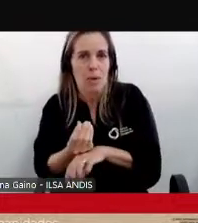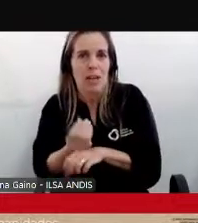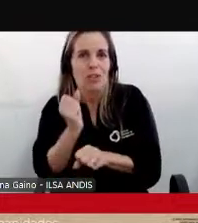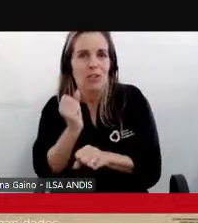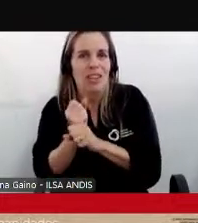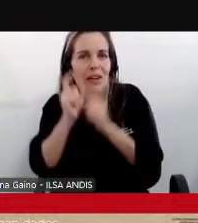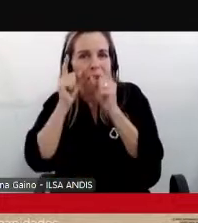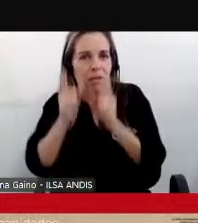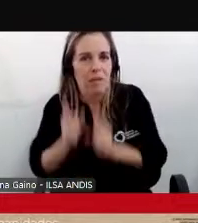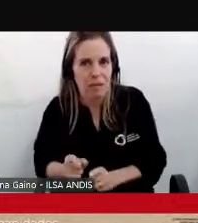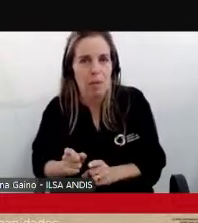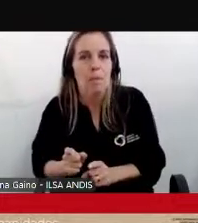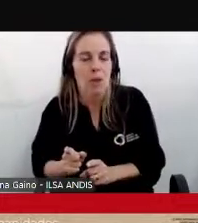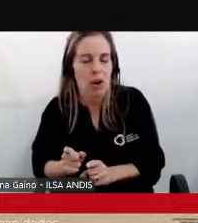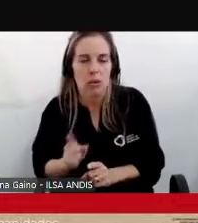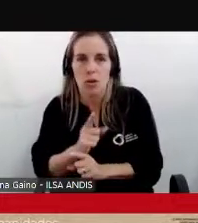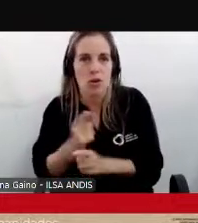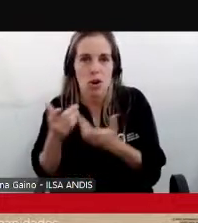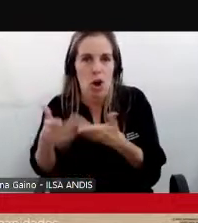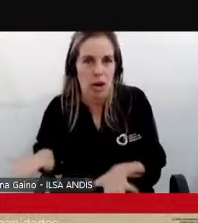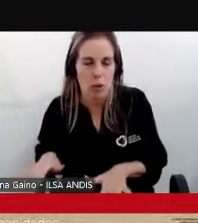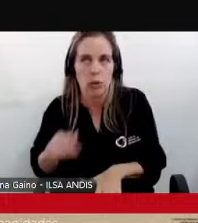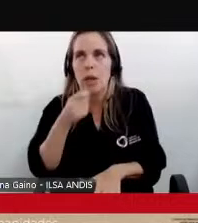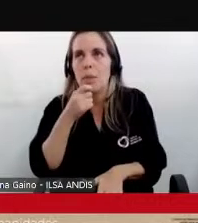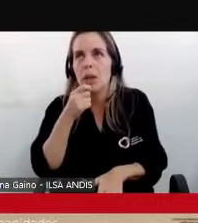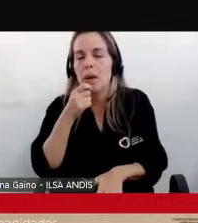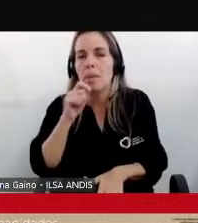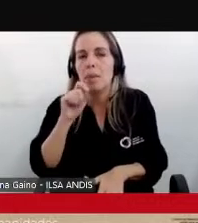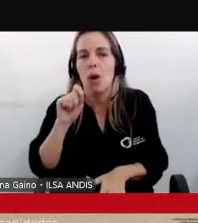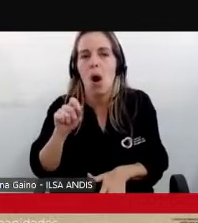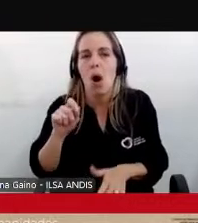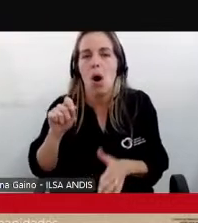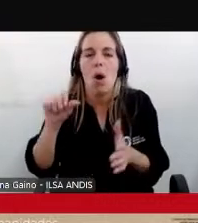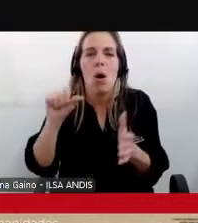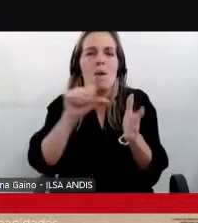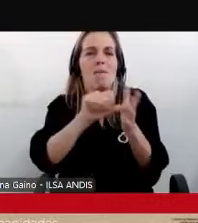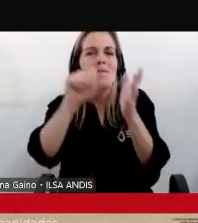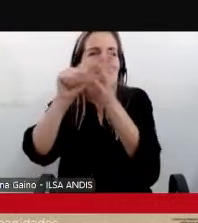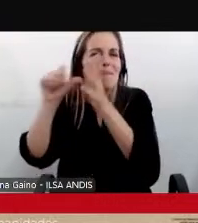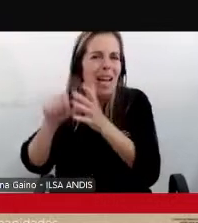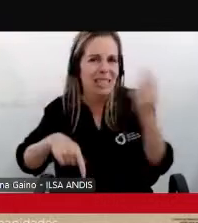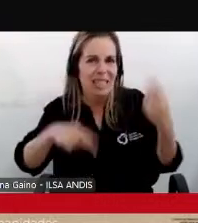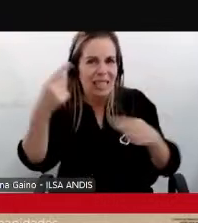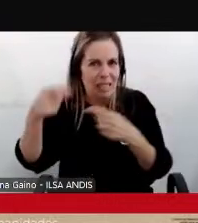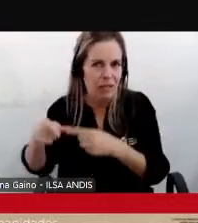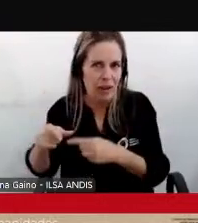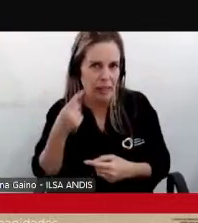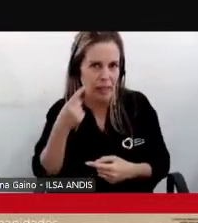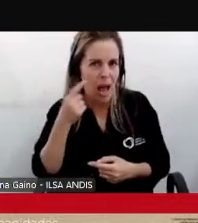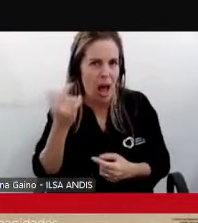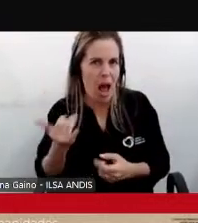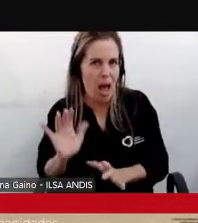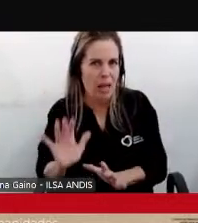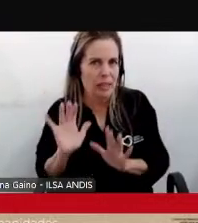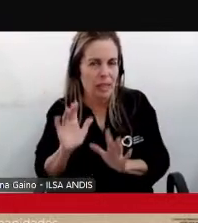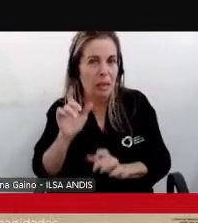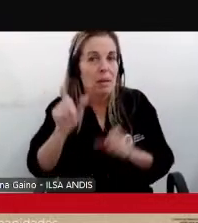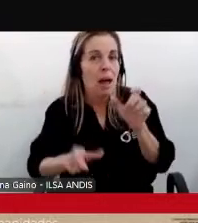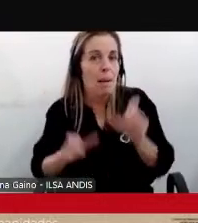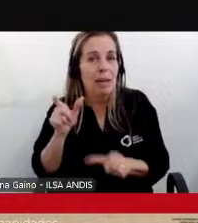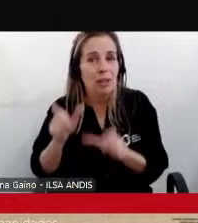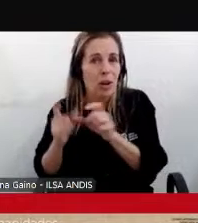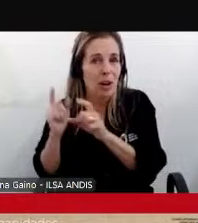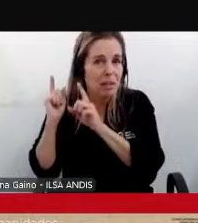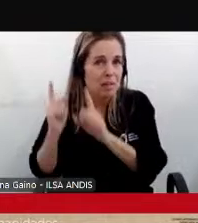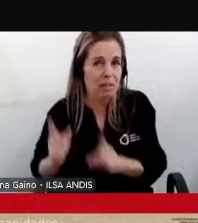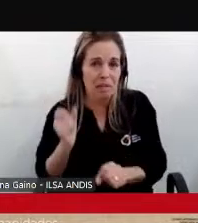Guatemala in the palm oil sector. We did interviews with workers who had worked on a farm that was owned by one of the